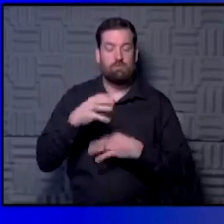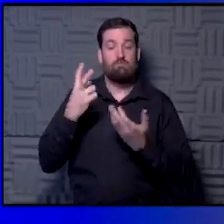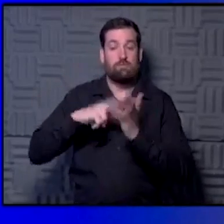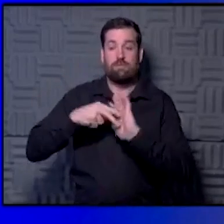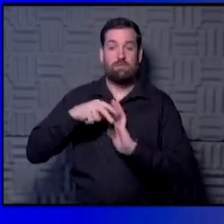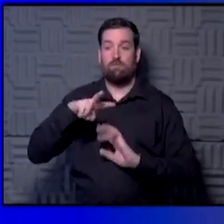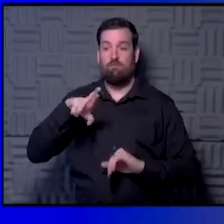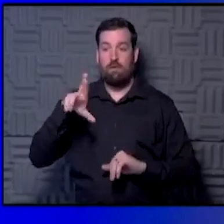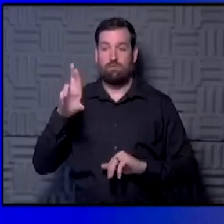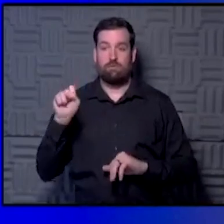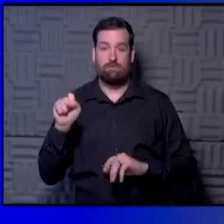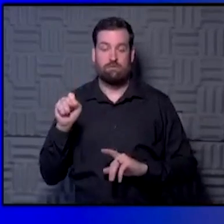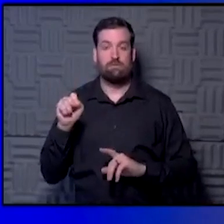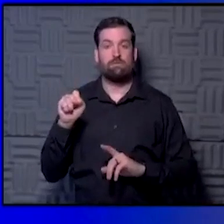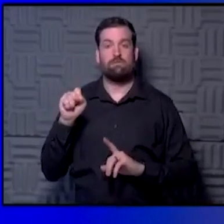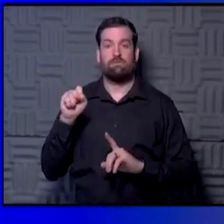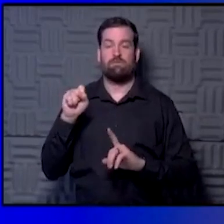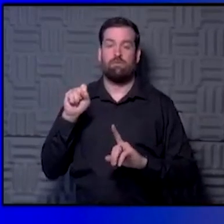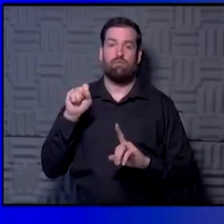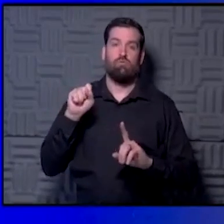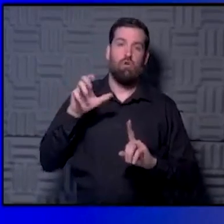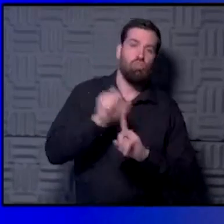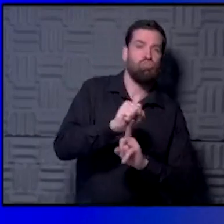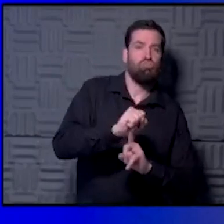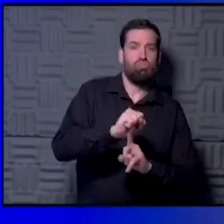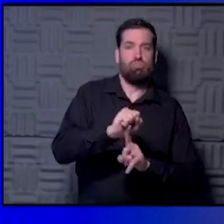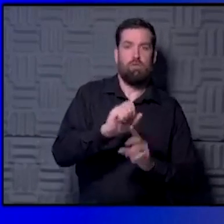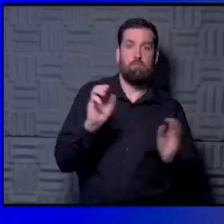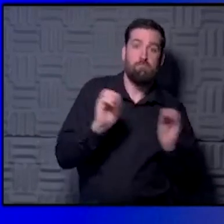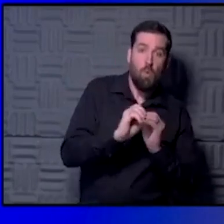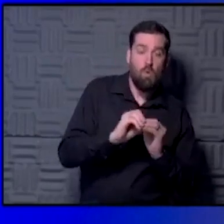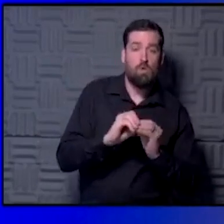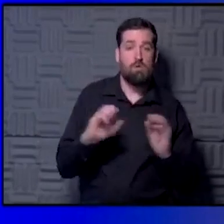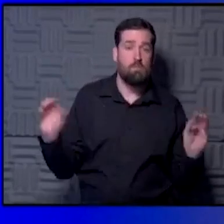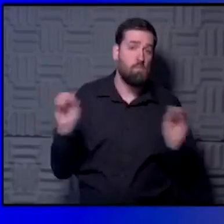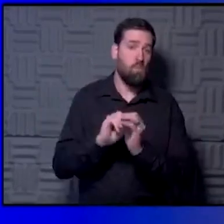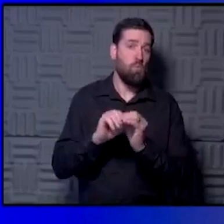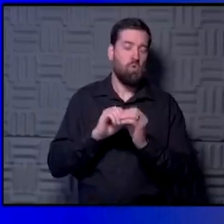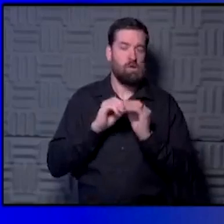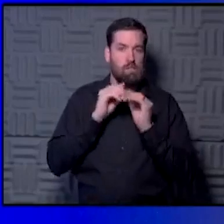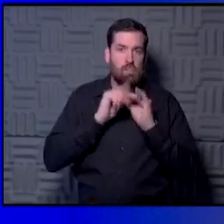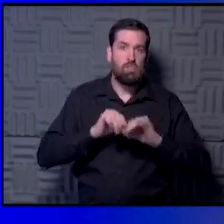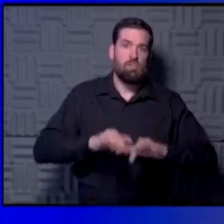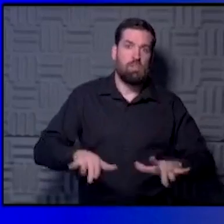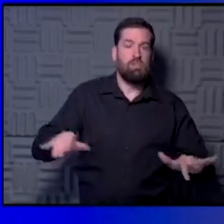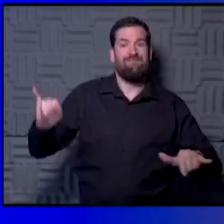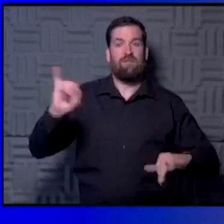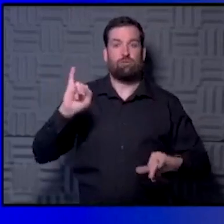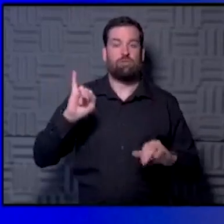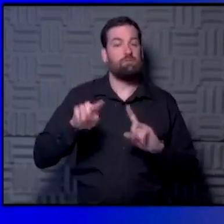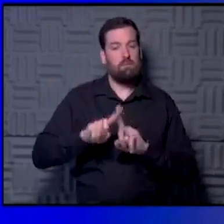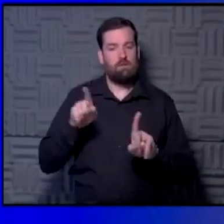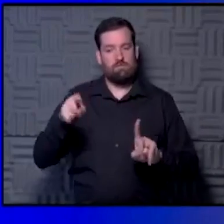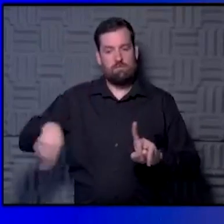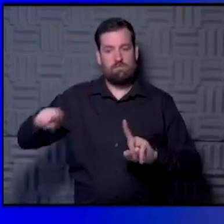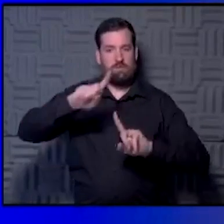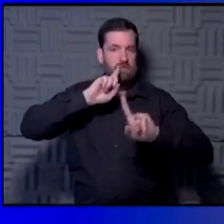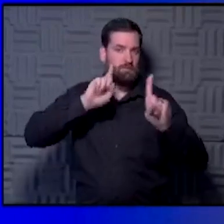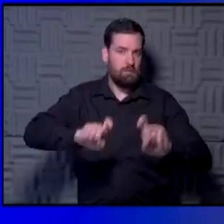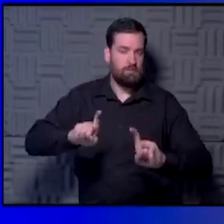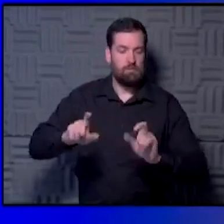virus attach more and more infectious. But even in those experiments